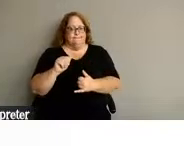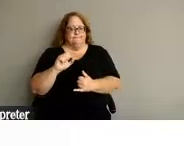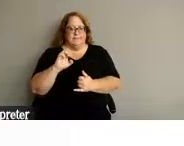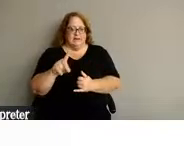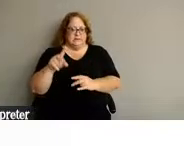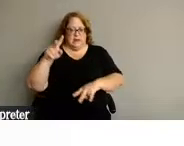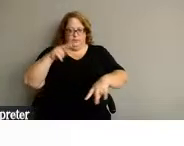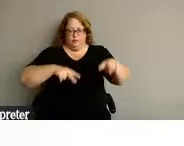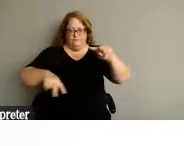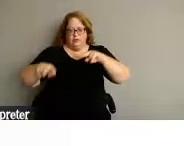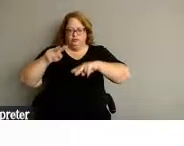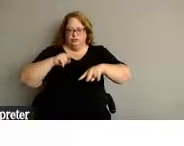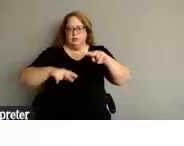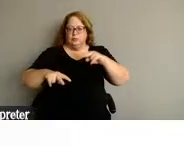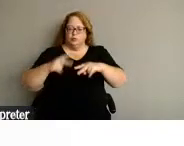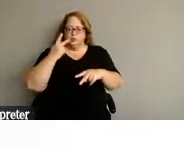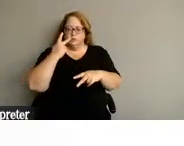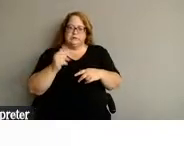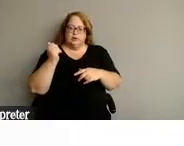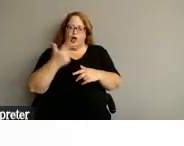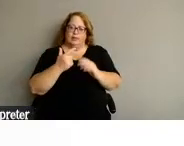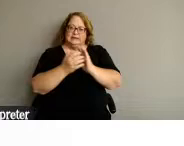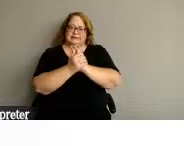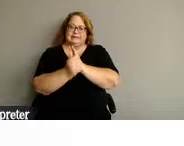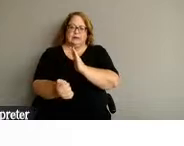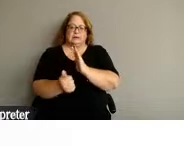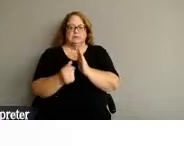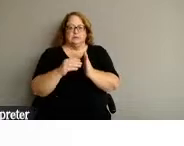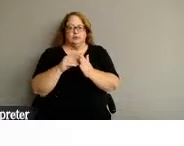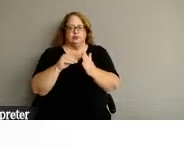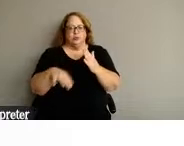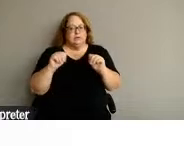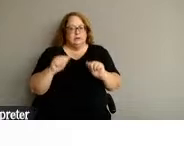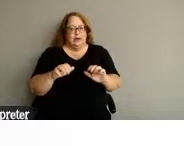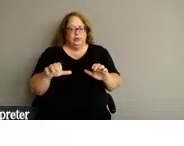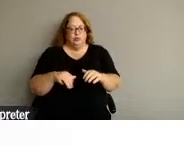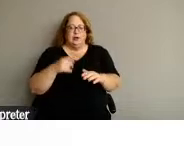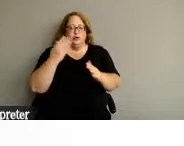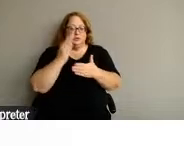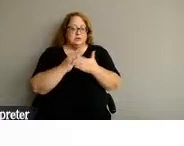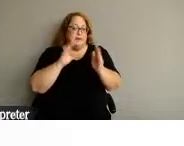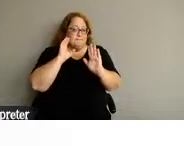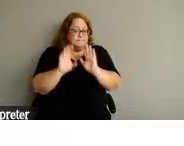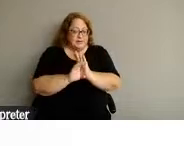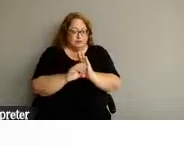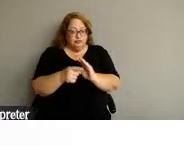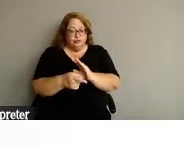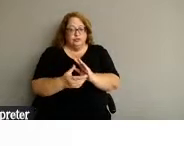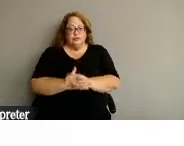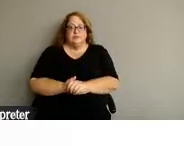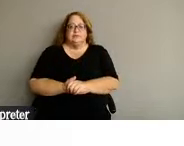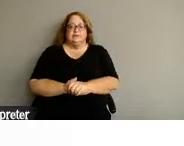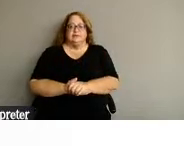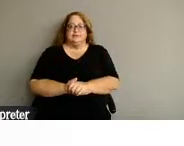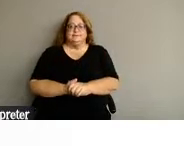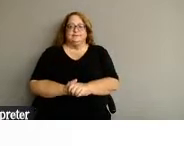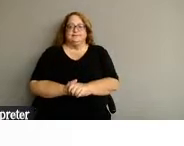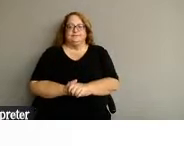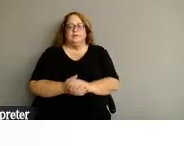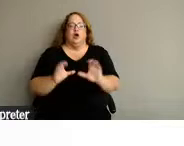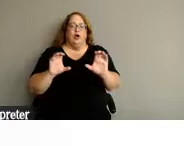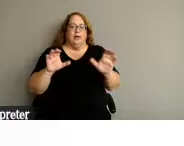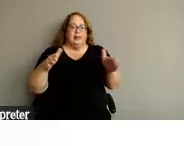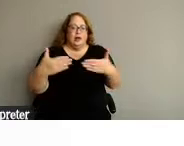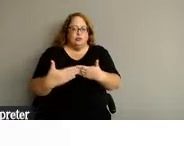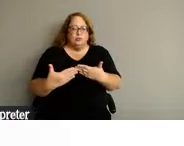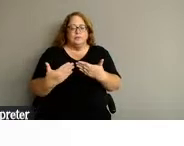an overview of all the skills that the students are able to do. Here are a couple of pictures of some of our centers, our